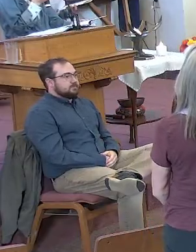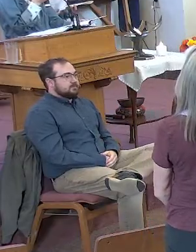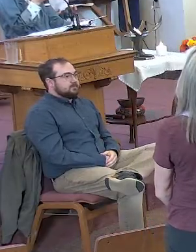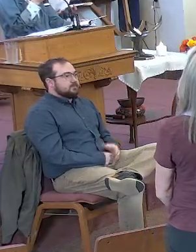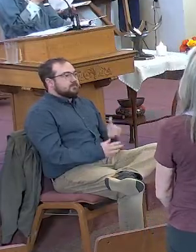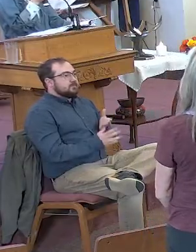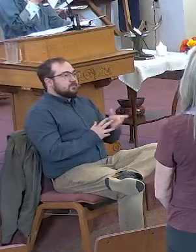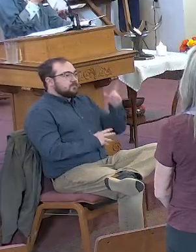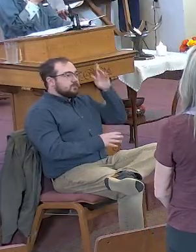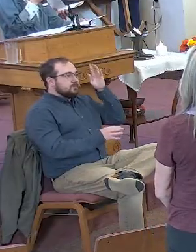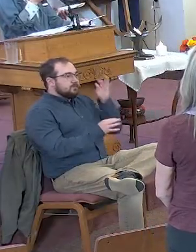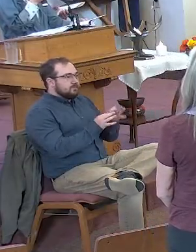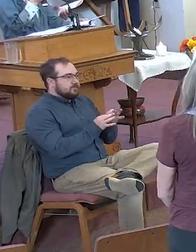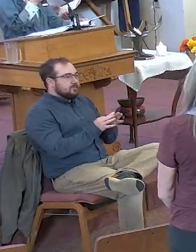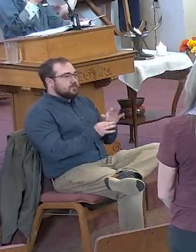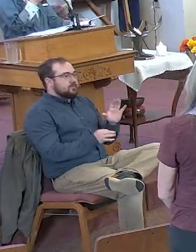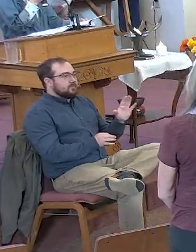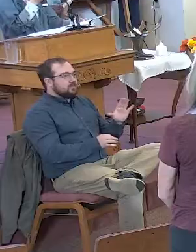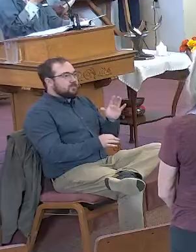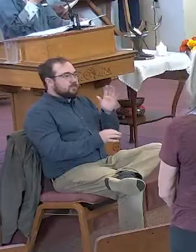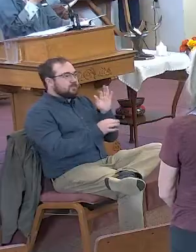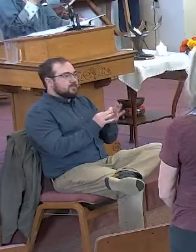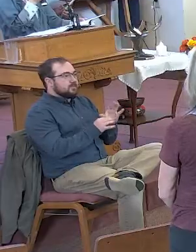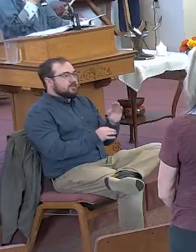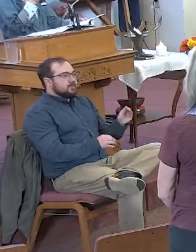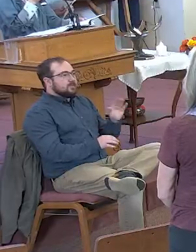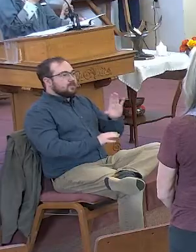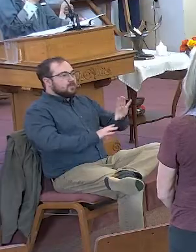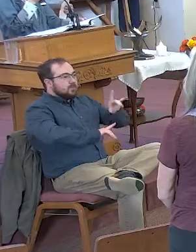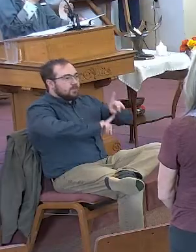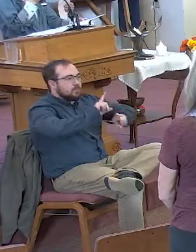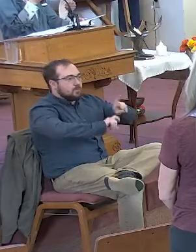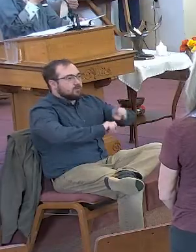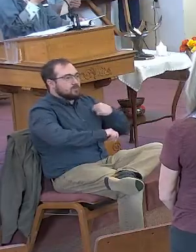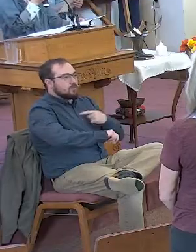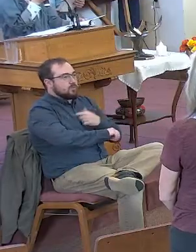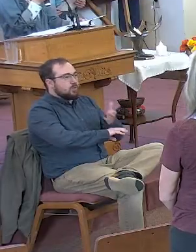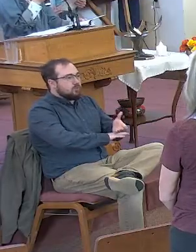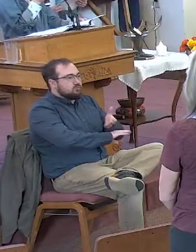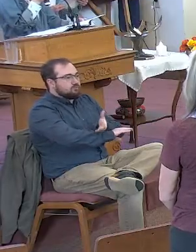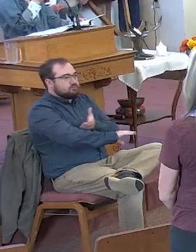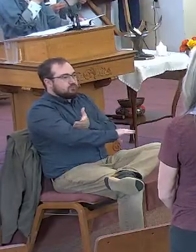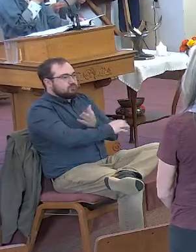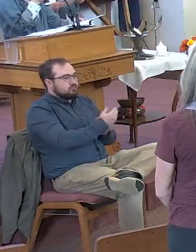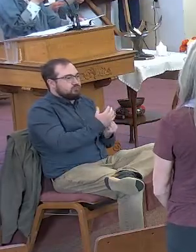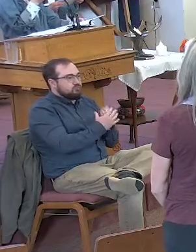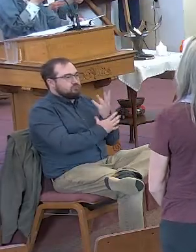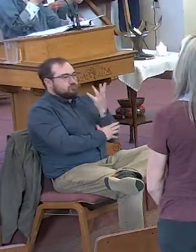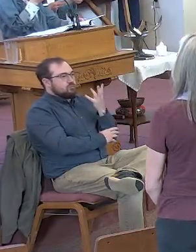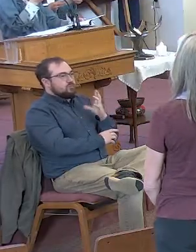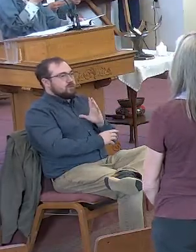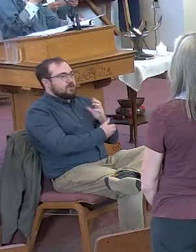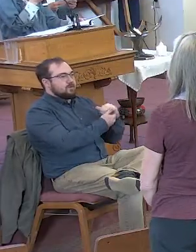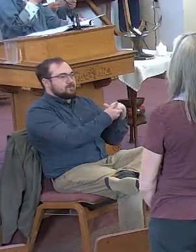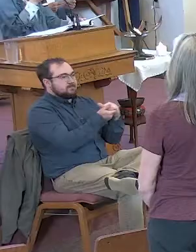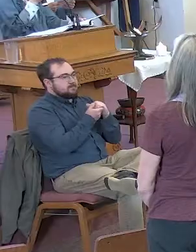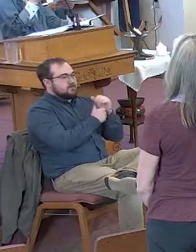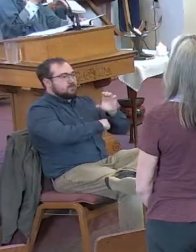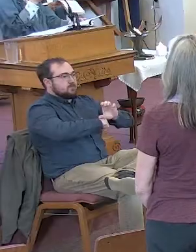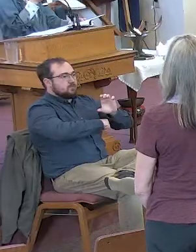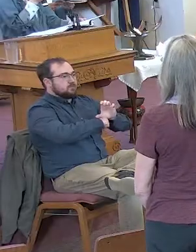Salem. Through your faith and your questions, we grow stronger as a